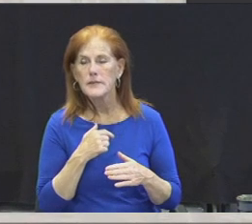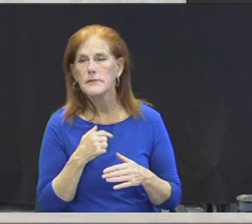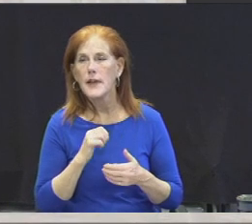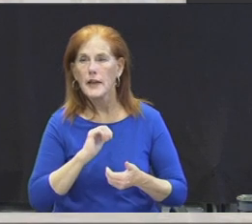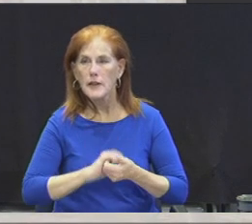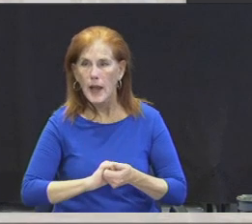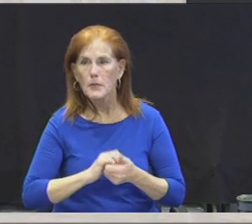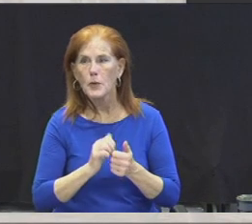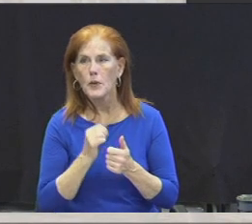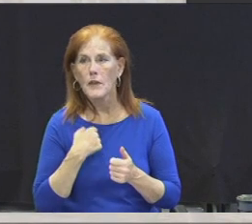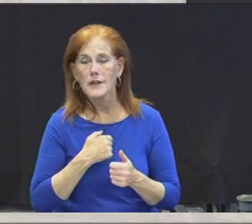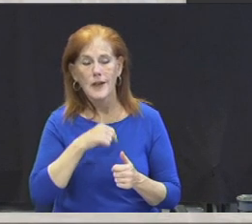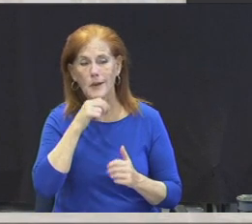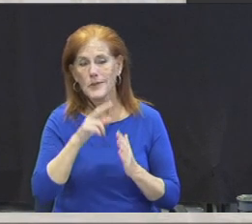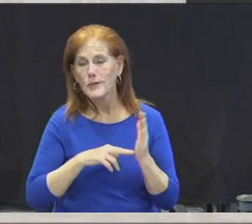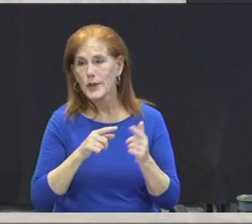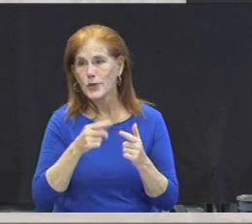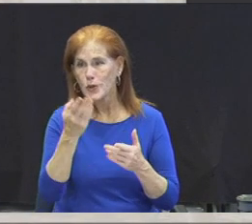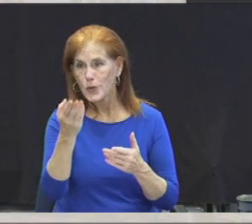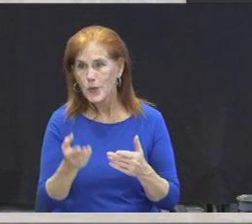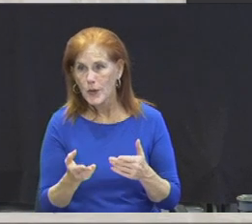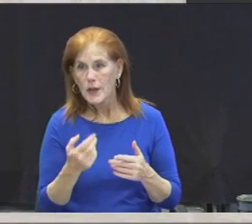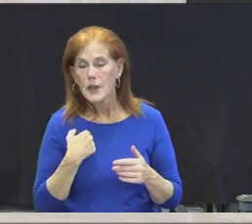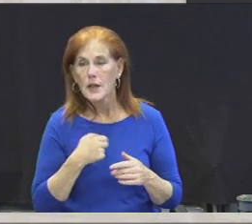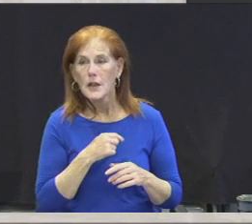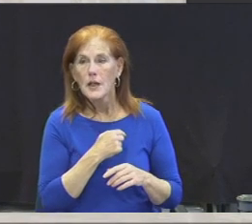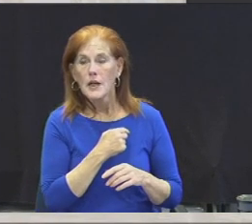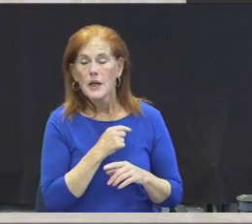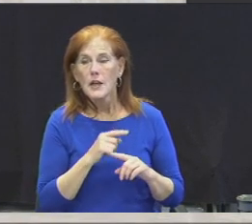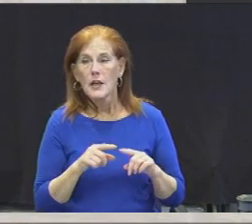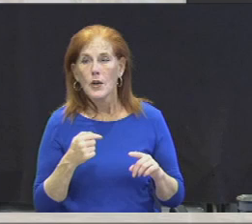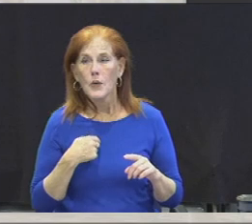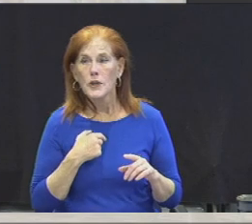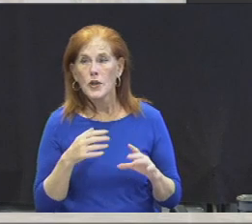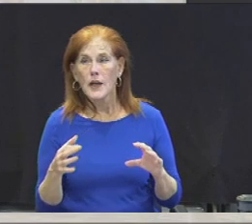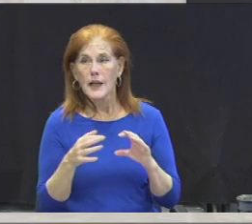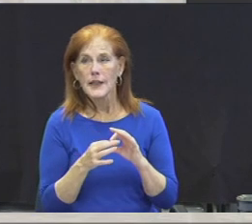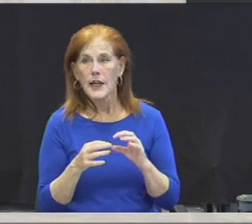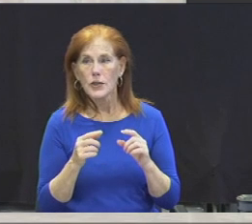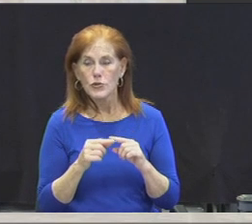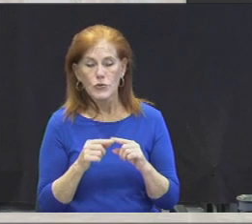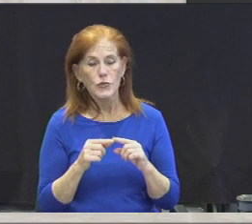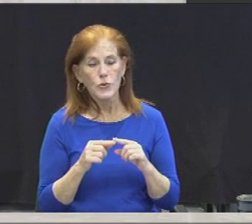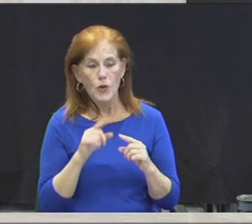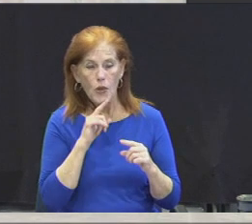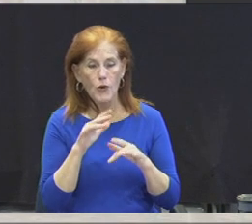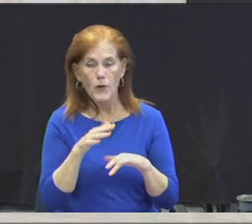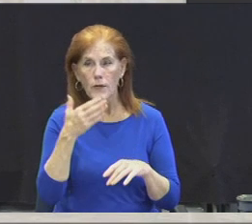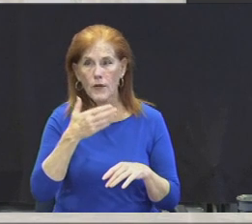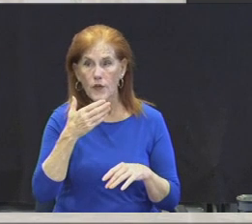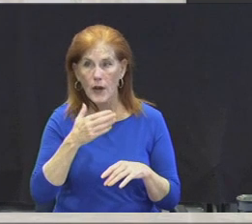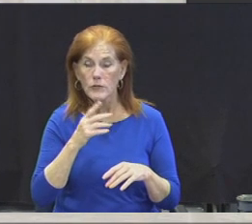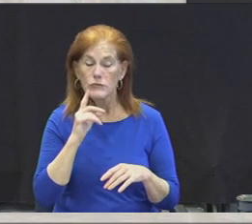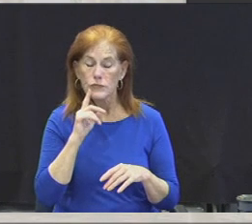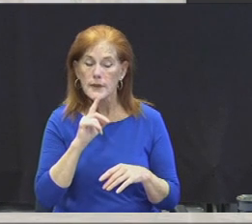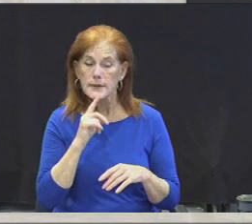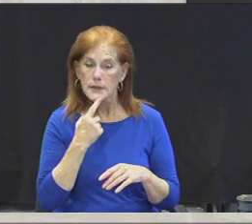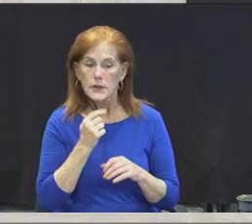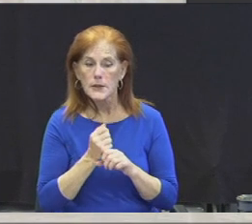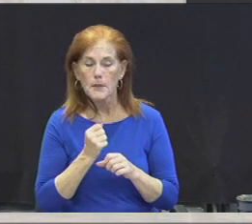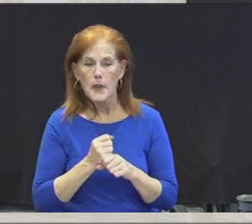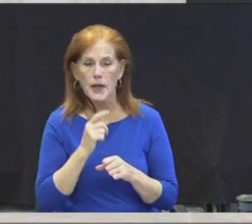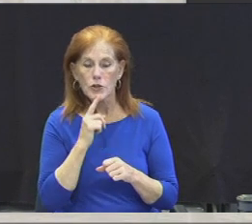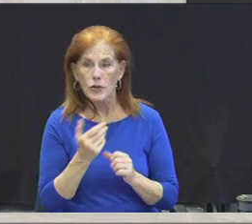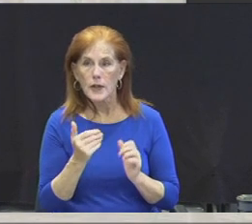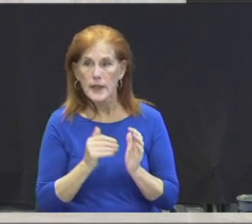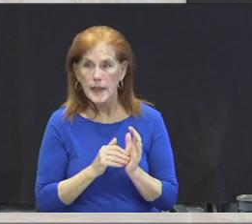And really, I'm not going to read these to you, but we took the connect to the riverfront pretty seriously, trying to make sure that, again,